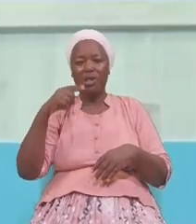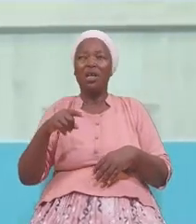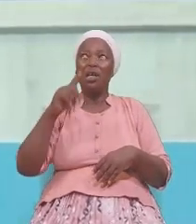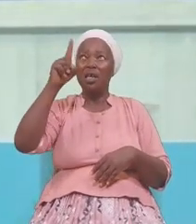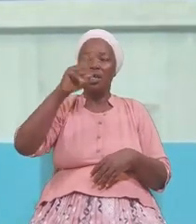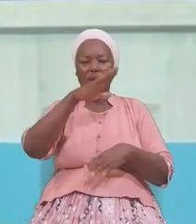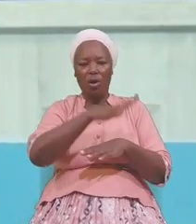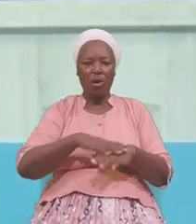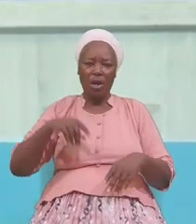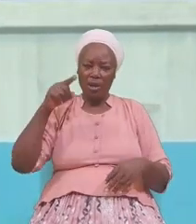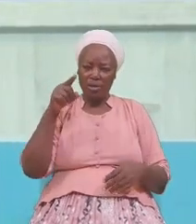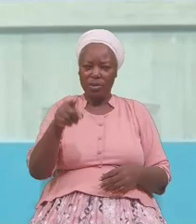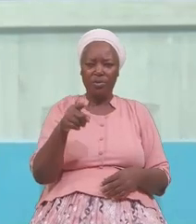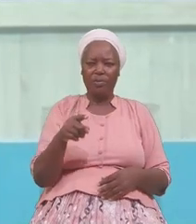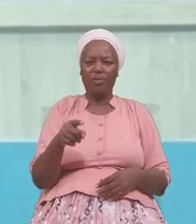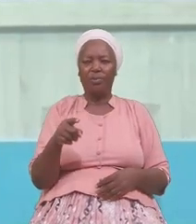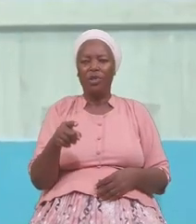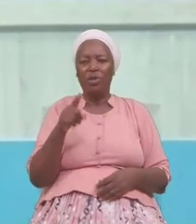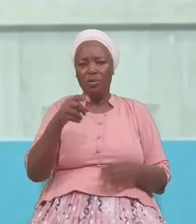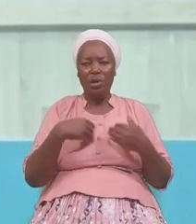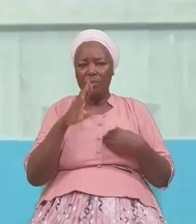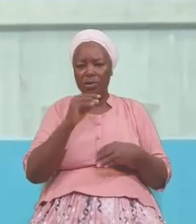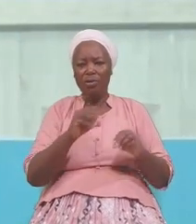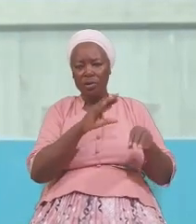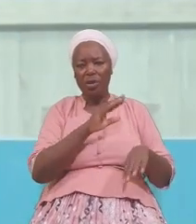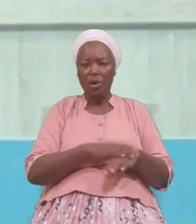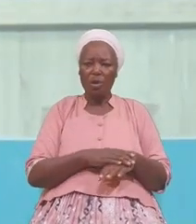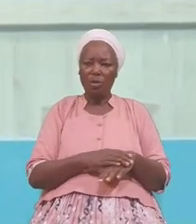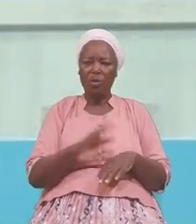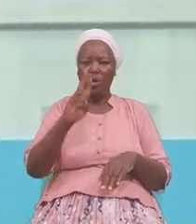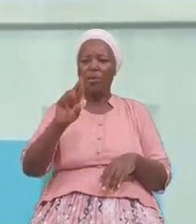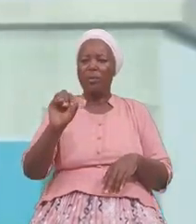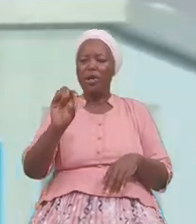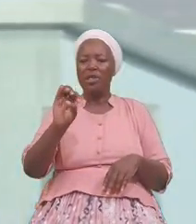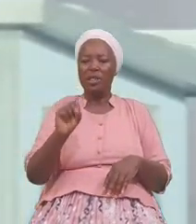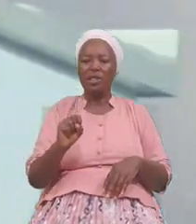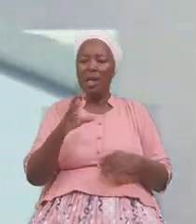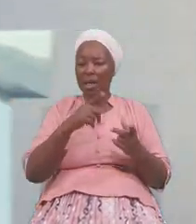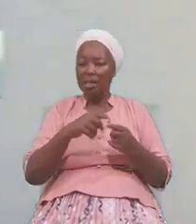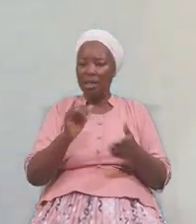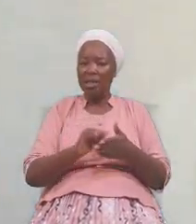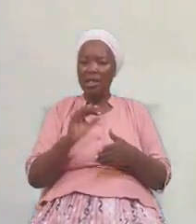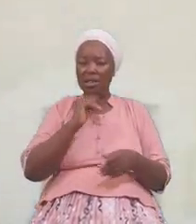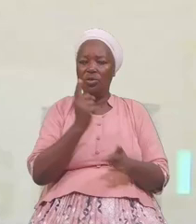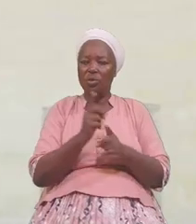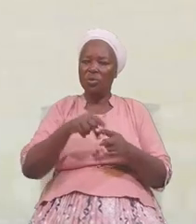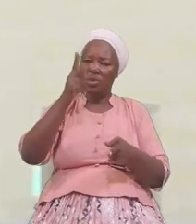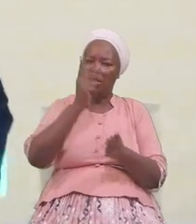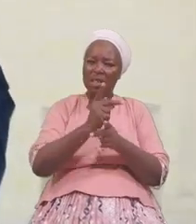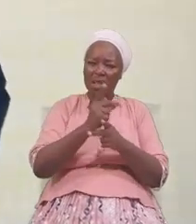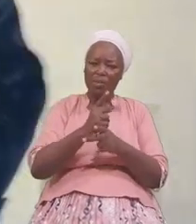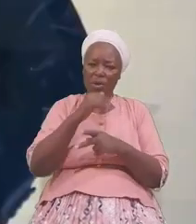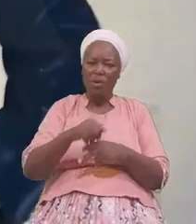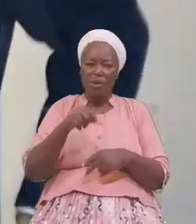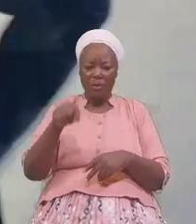he calleth you. You'll be wearing braces, and the braces were to keep your